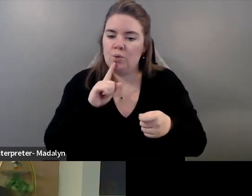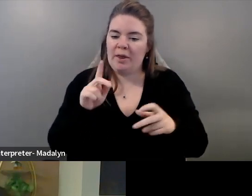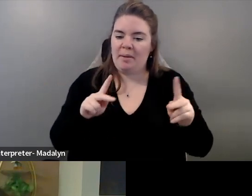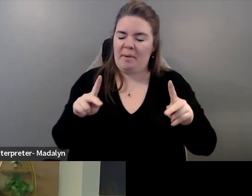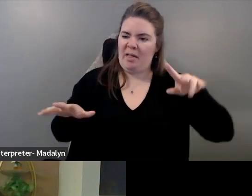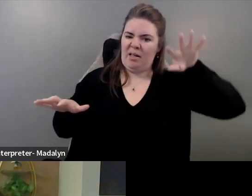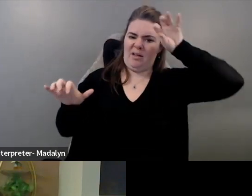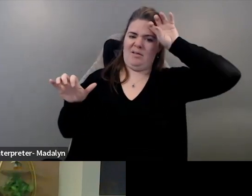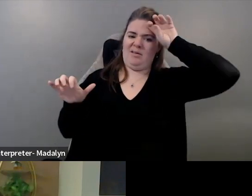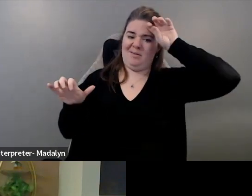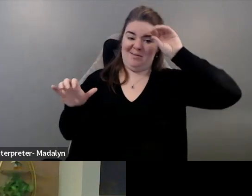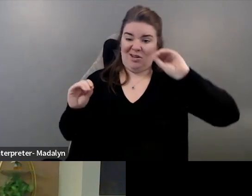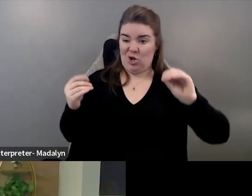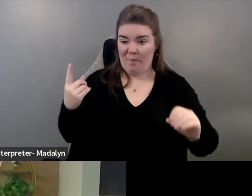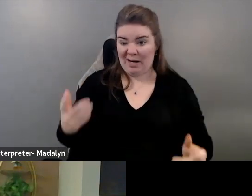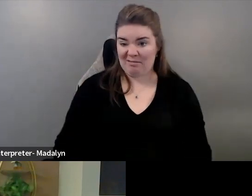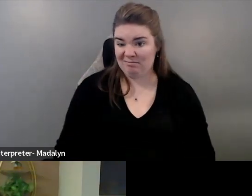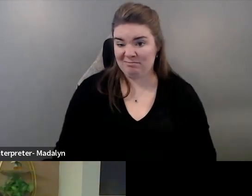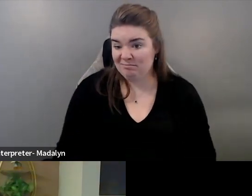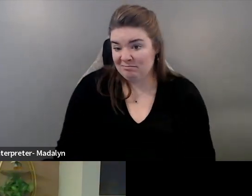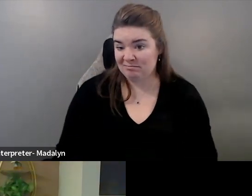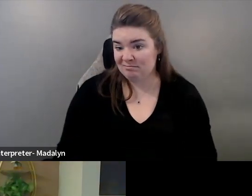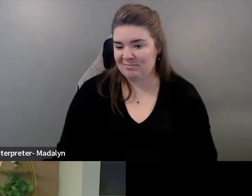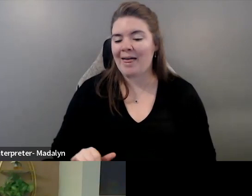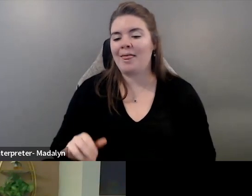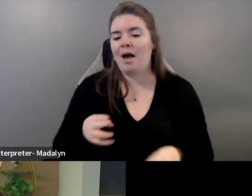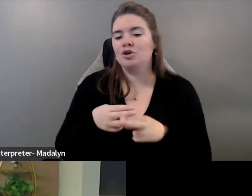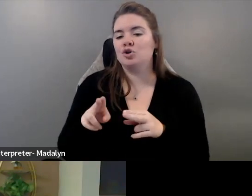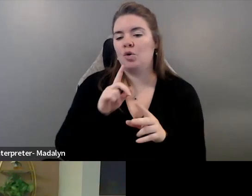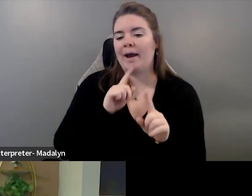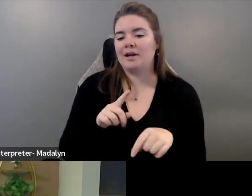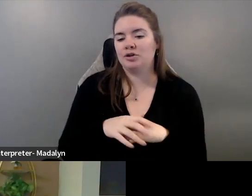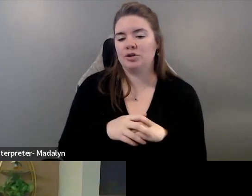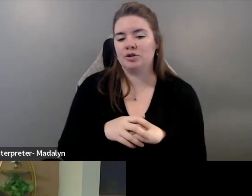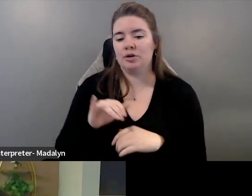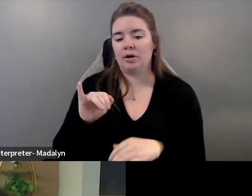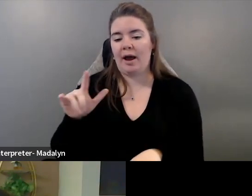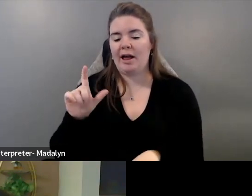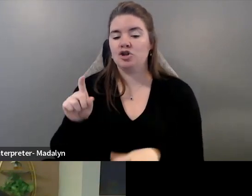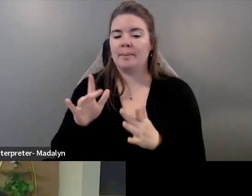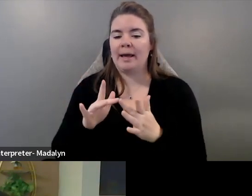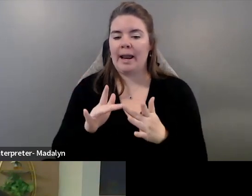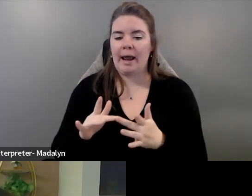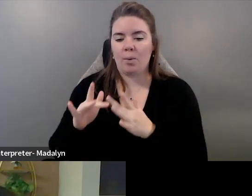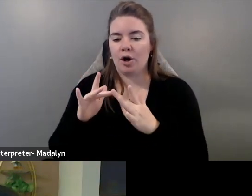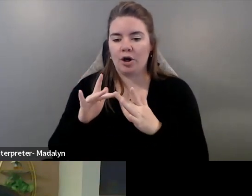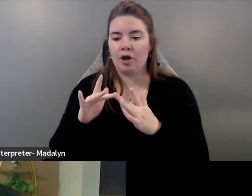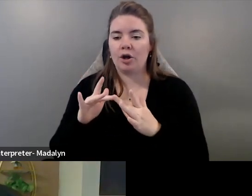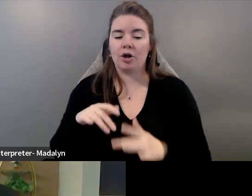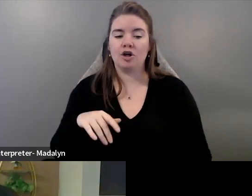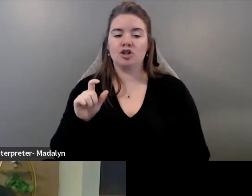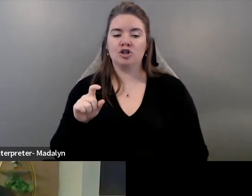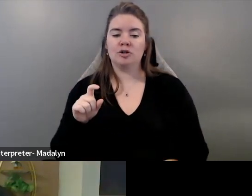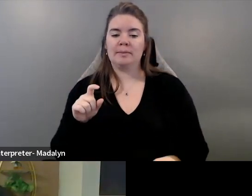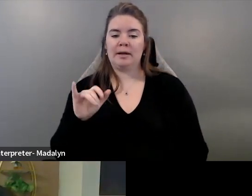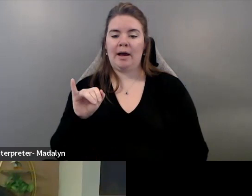that nobody's in charge. That's really the short answer, right? IL should be a network. I think someone had just said that. IL should be a network. It